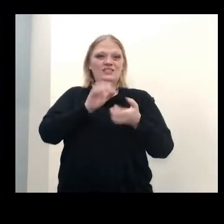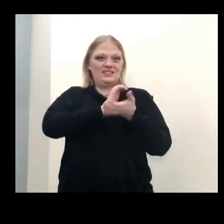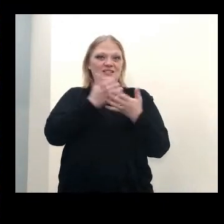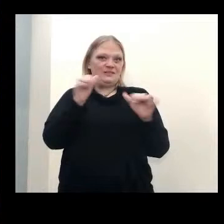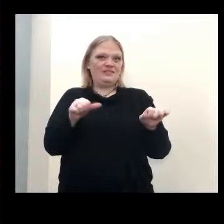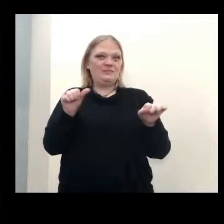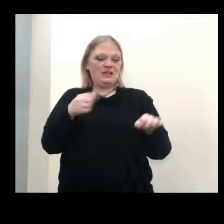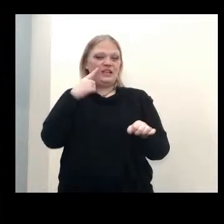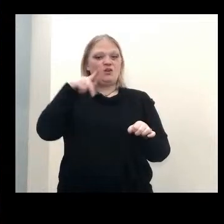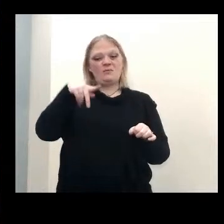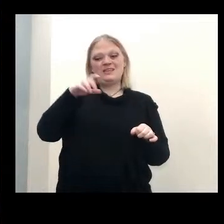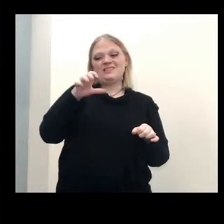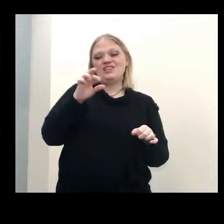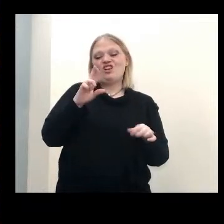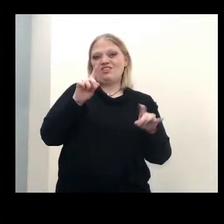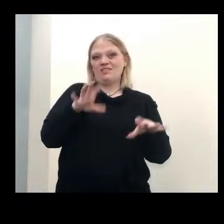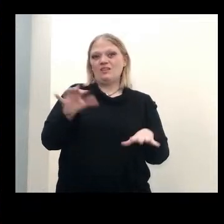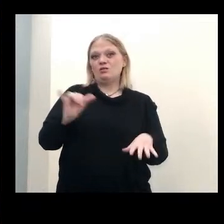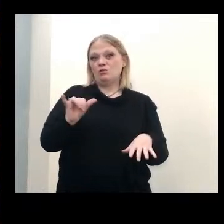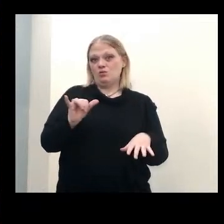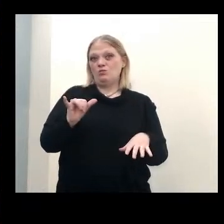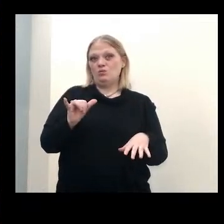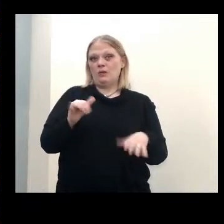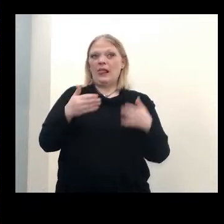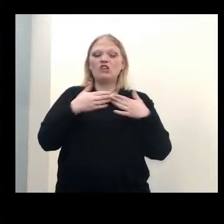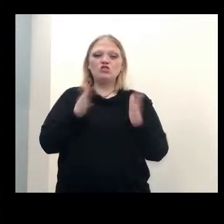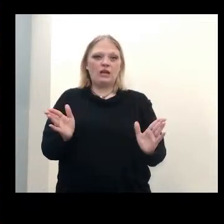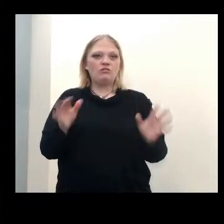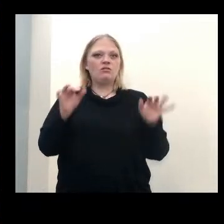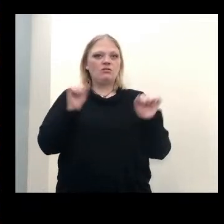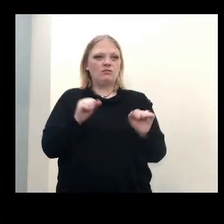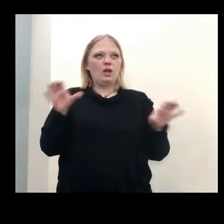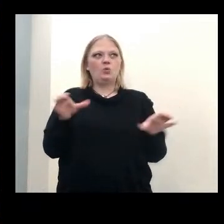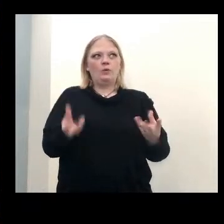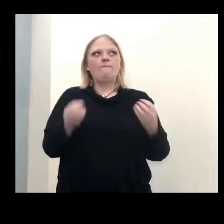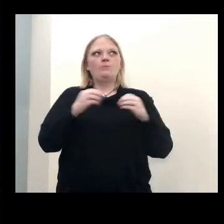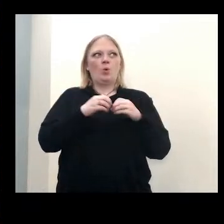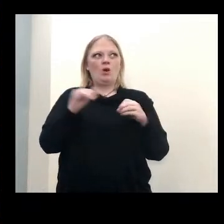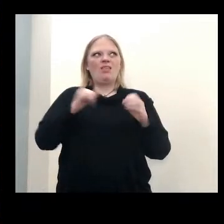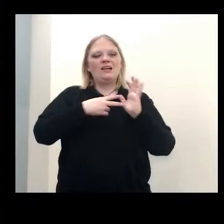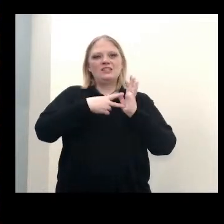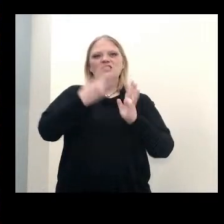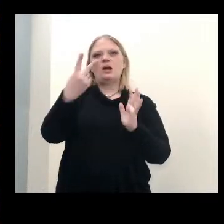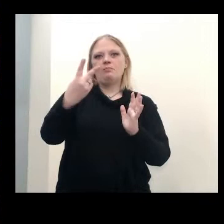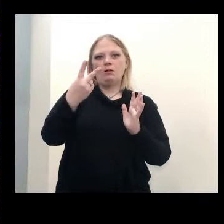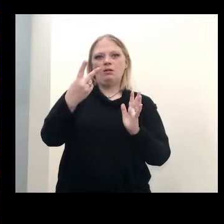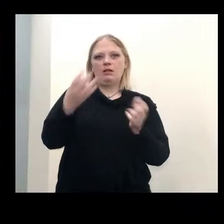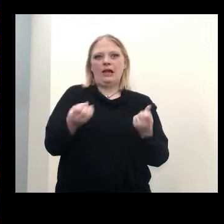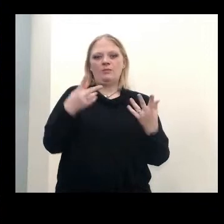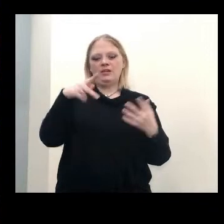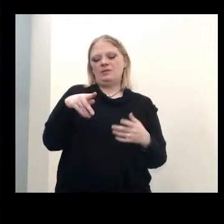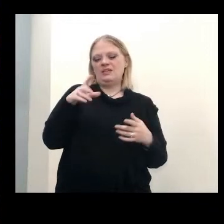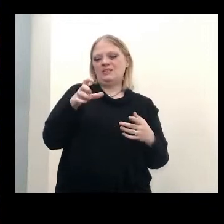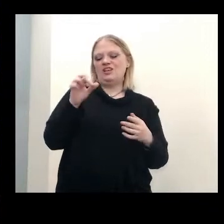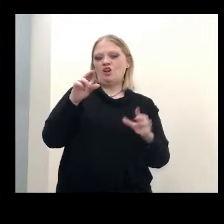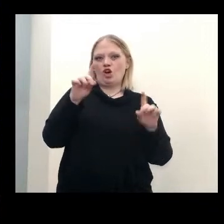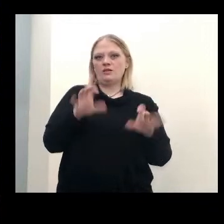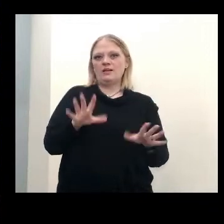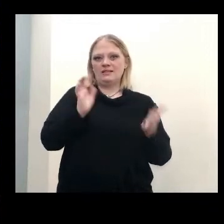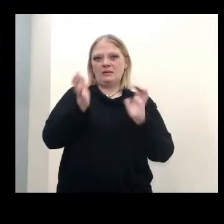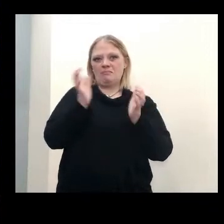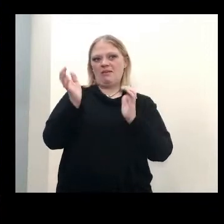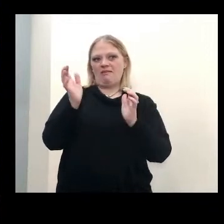So we are, in general, able to do much more, probably double the number of PCR tests as we